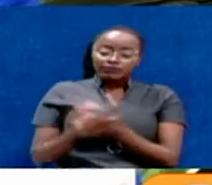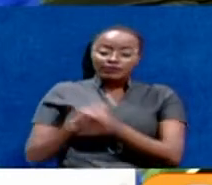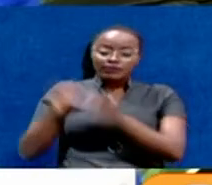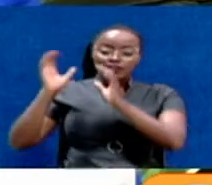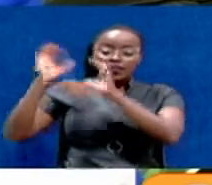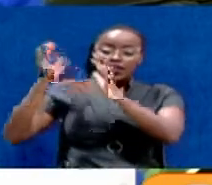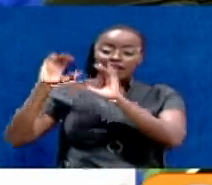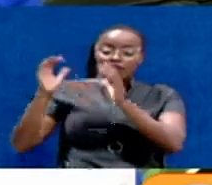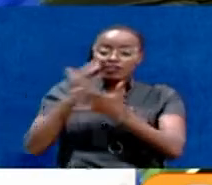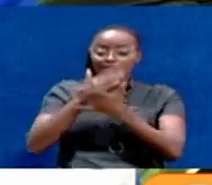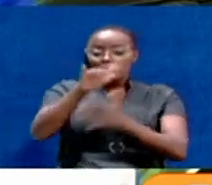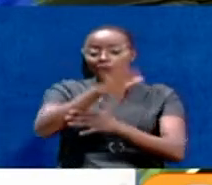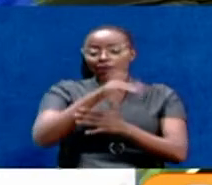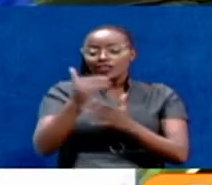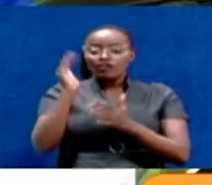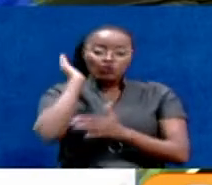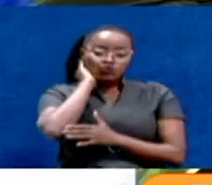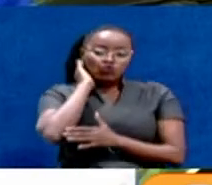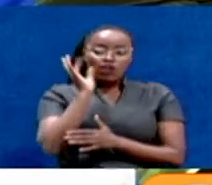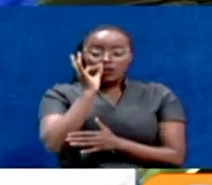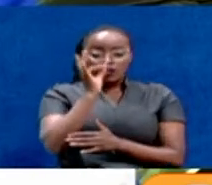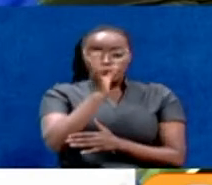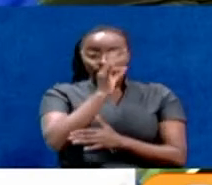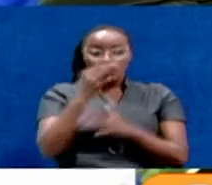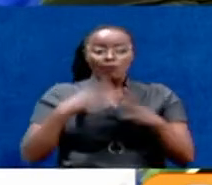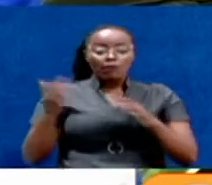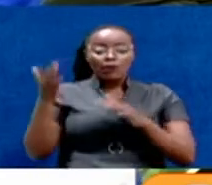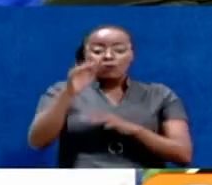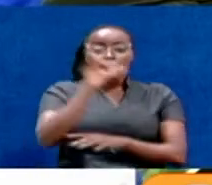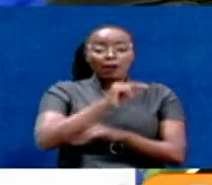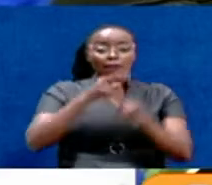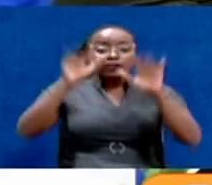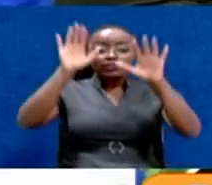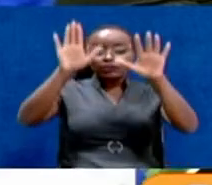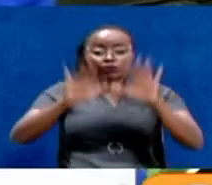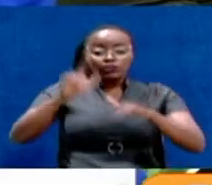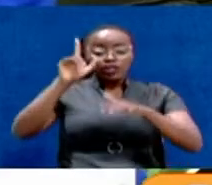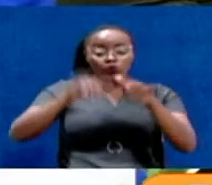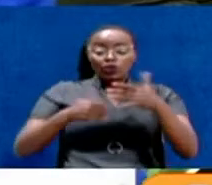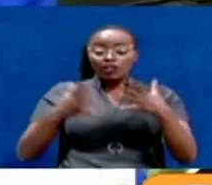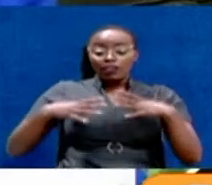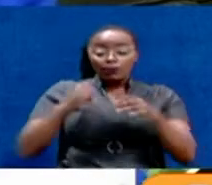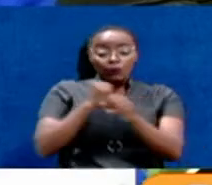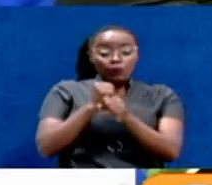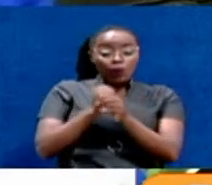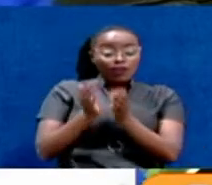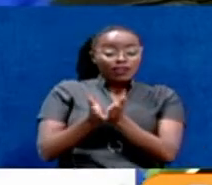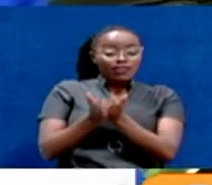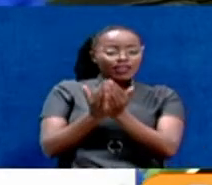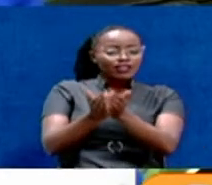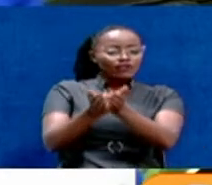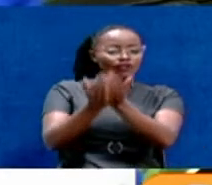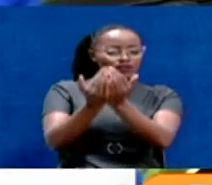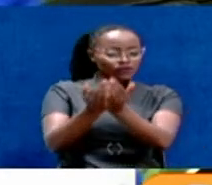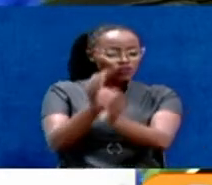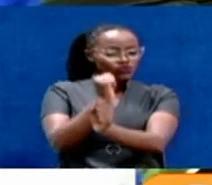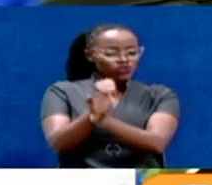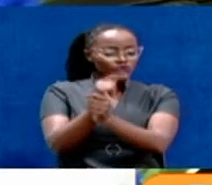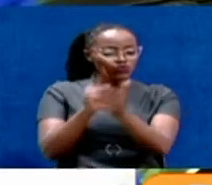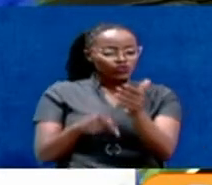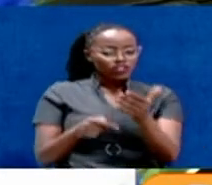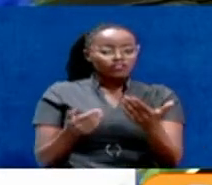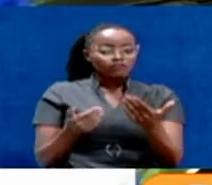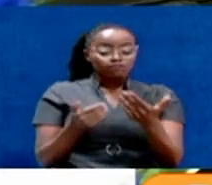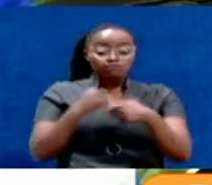Muranga and Nyeri. Those are all seafarers who have come back. But most important, seafarers are keeping the